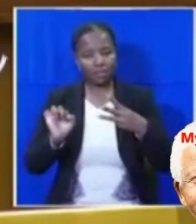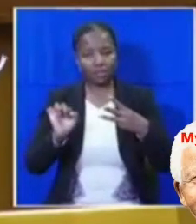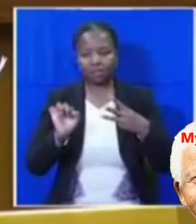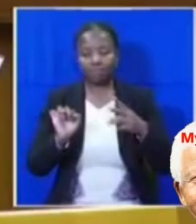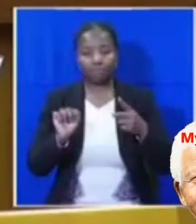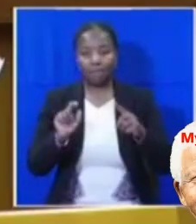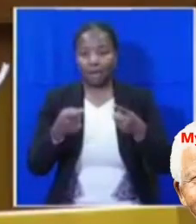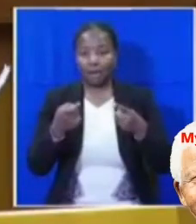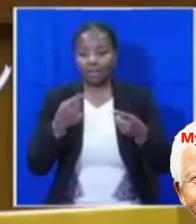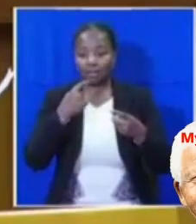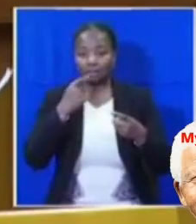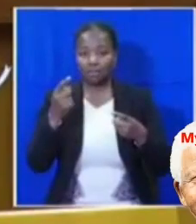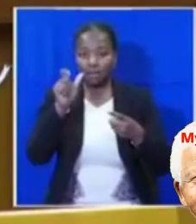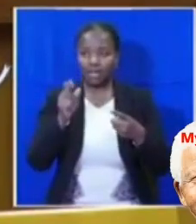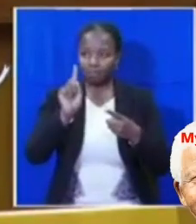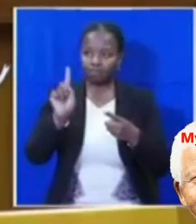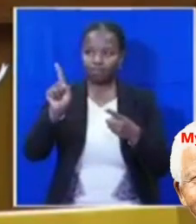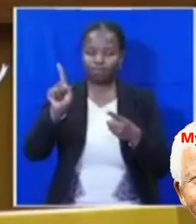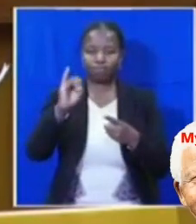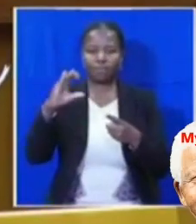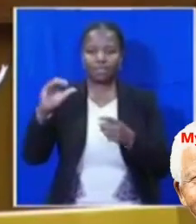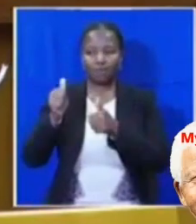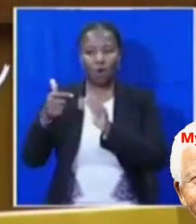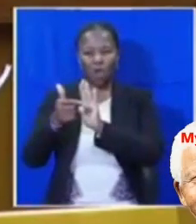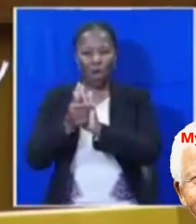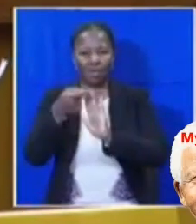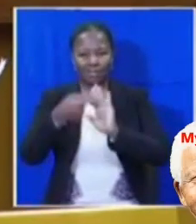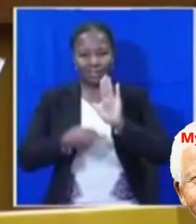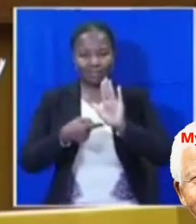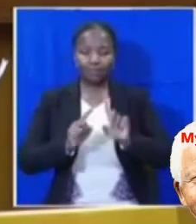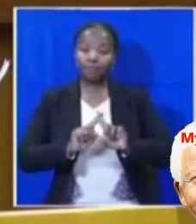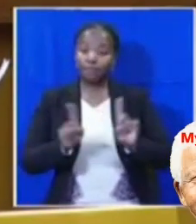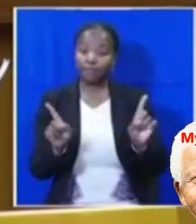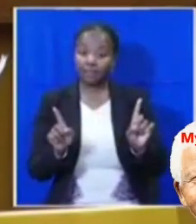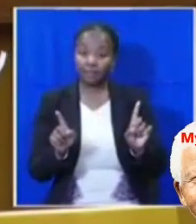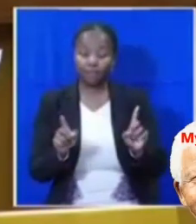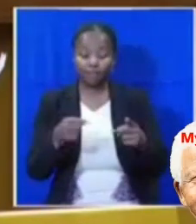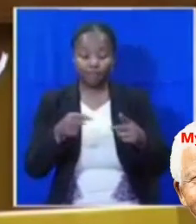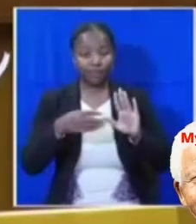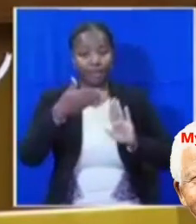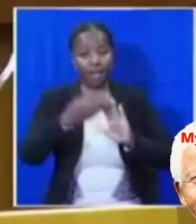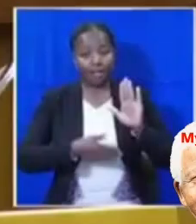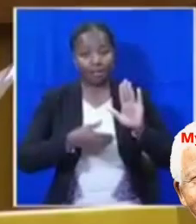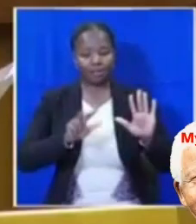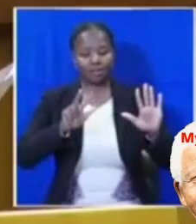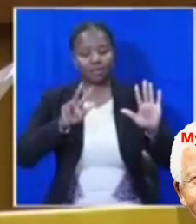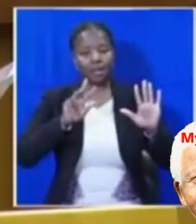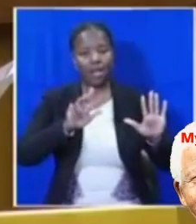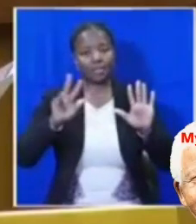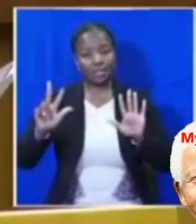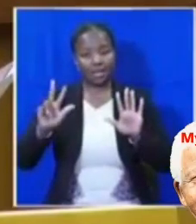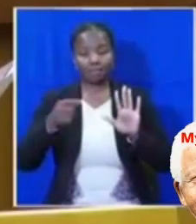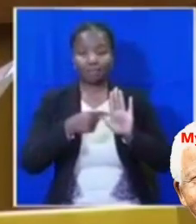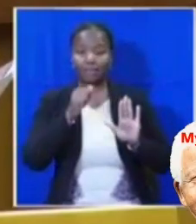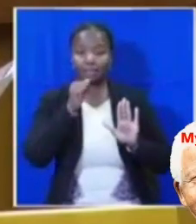a person from criminal jurisdiction under the statute. However, also Article 98 provides that the court may